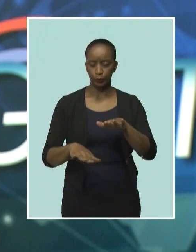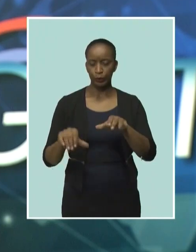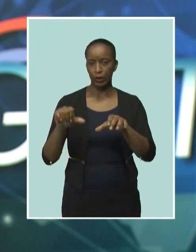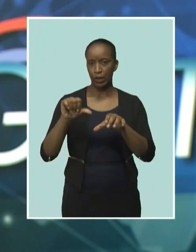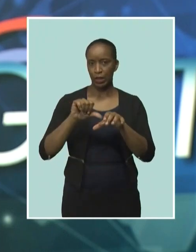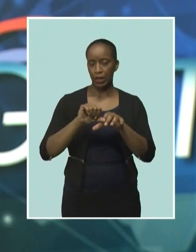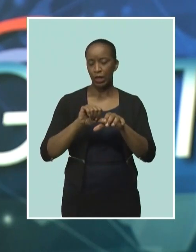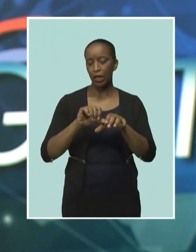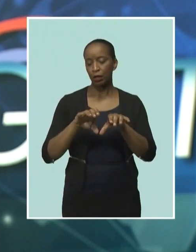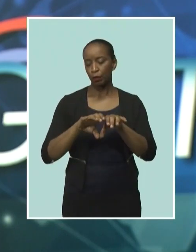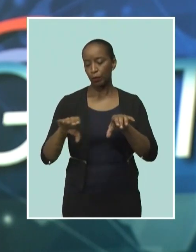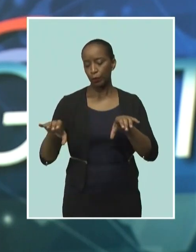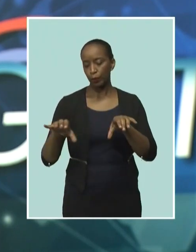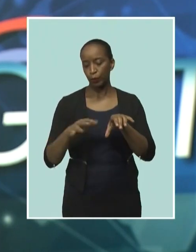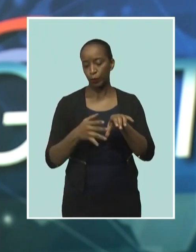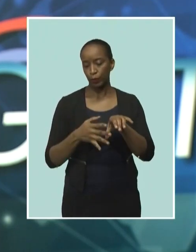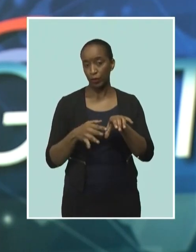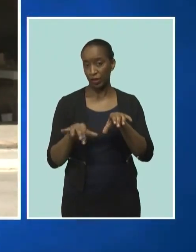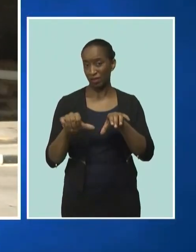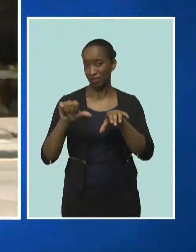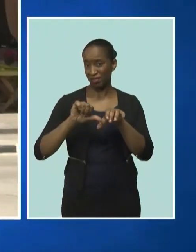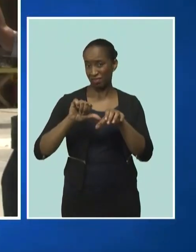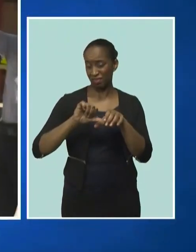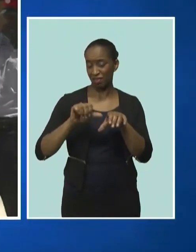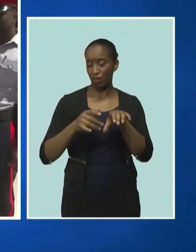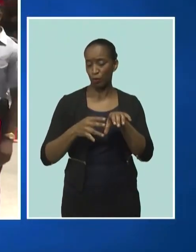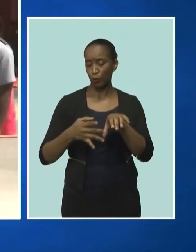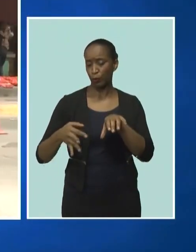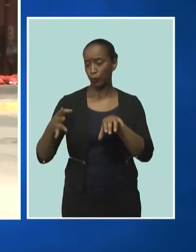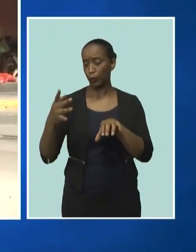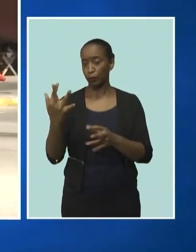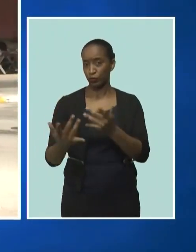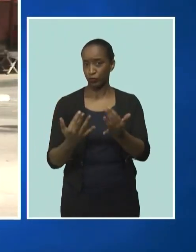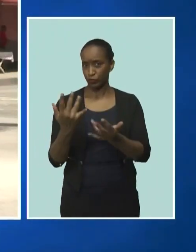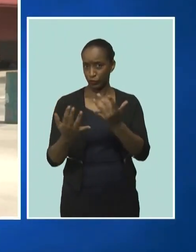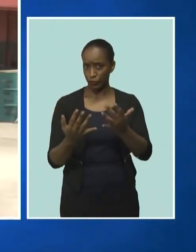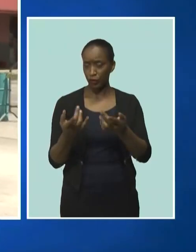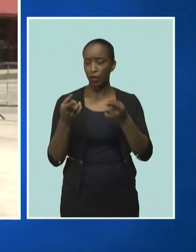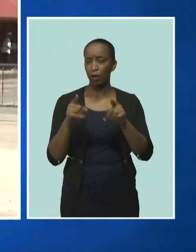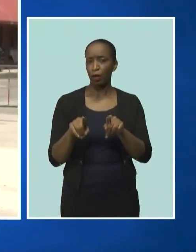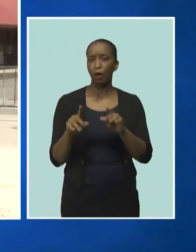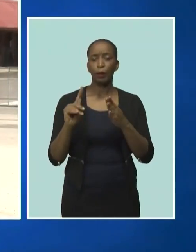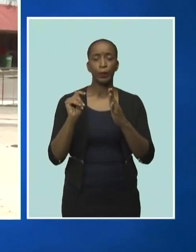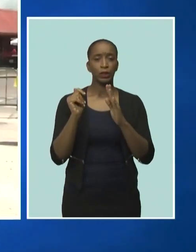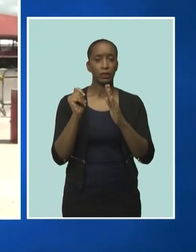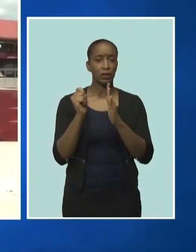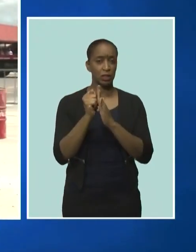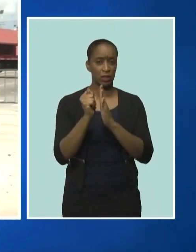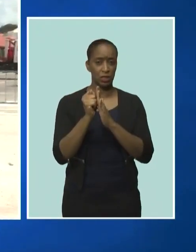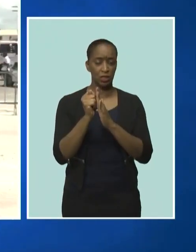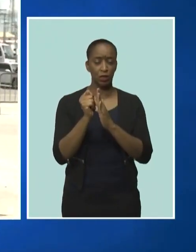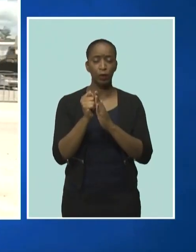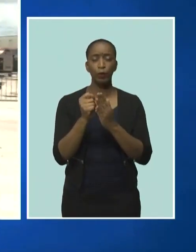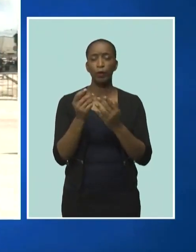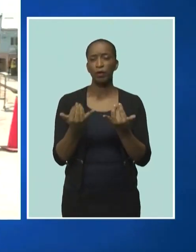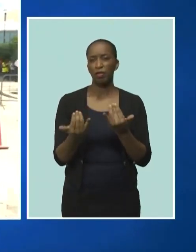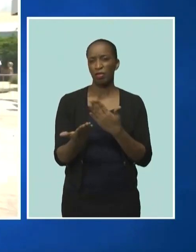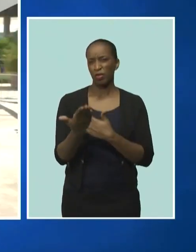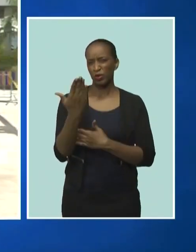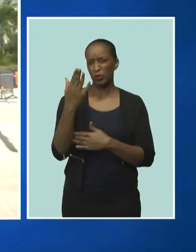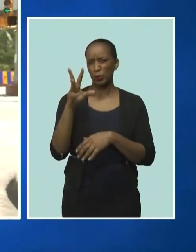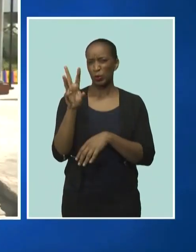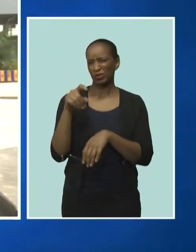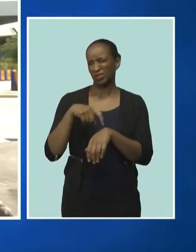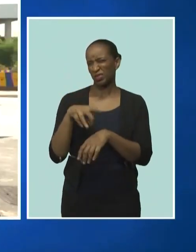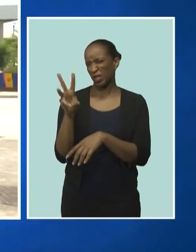and other officials today. The incident occurred at the junction of the traffic lights in Fairchild Street, Bridgetown, just before 6 this morning. It was